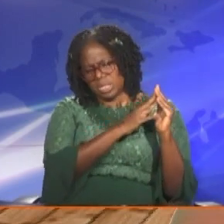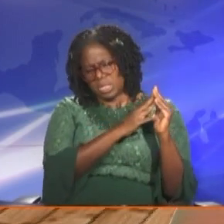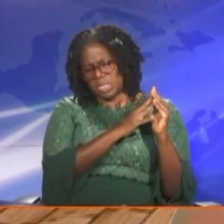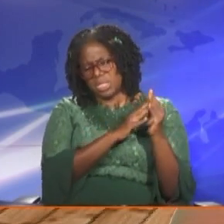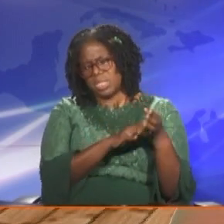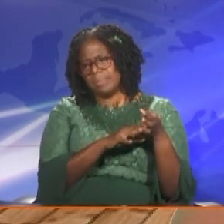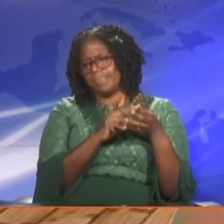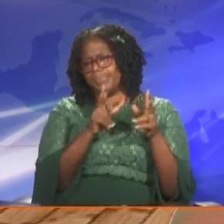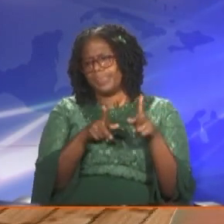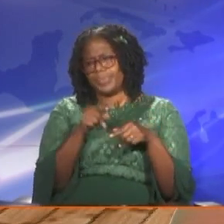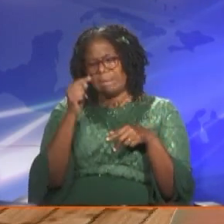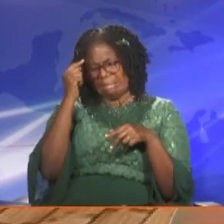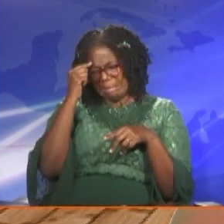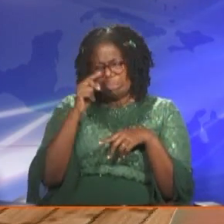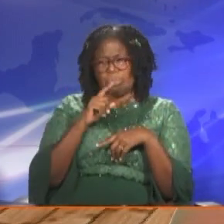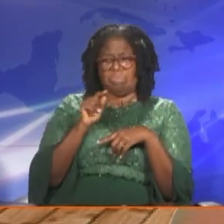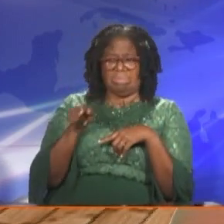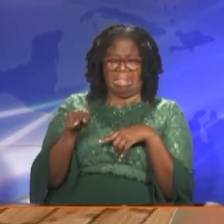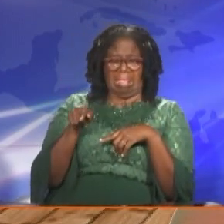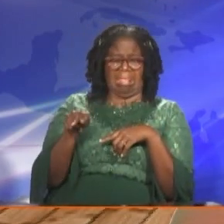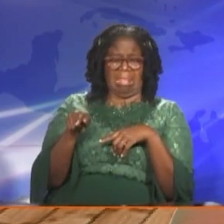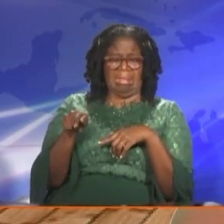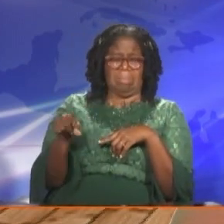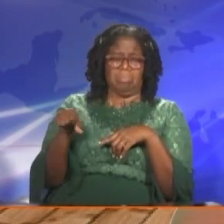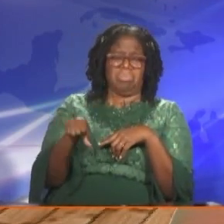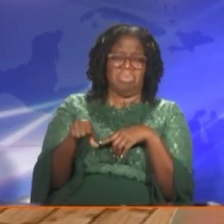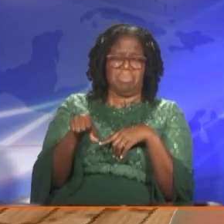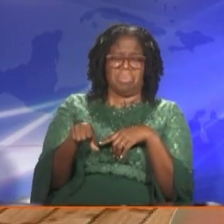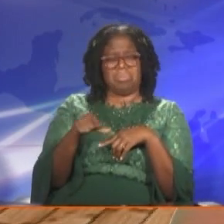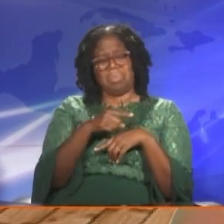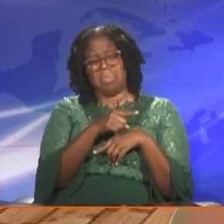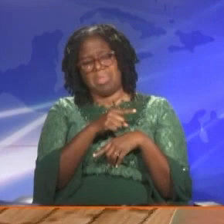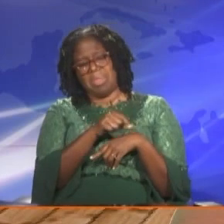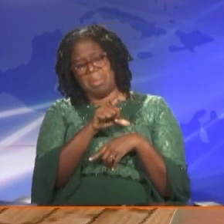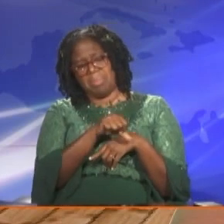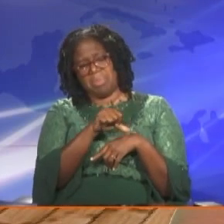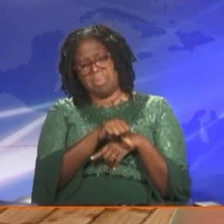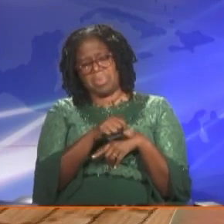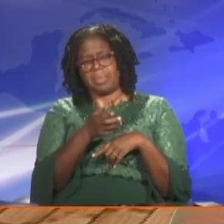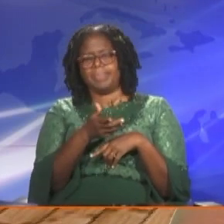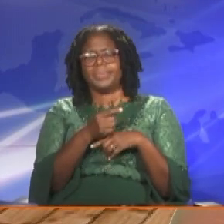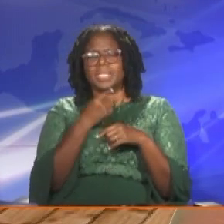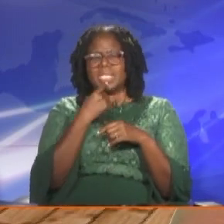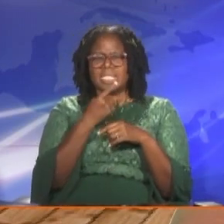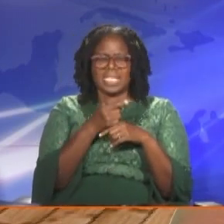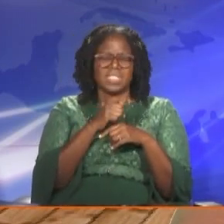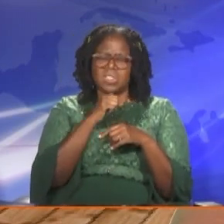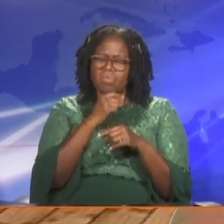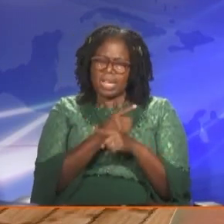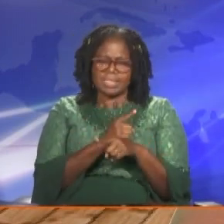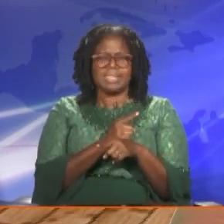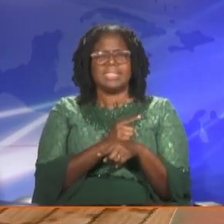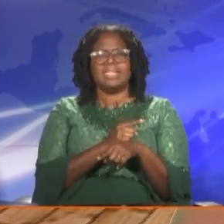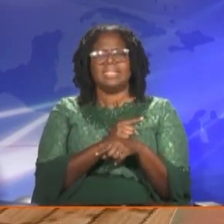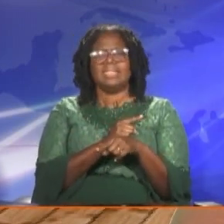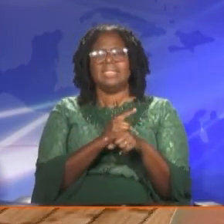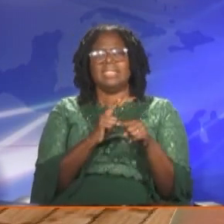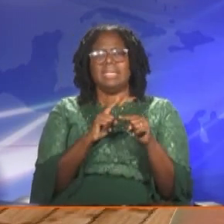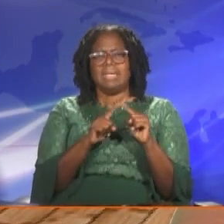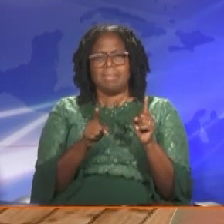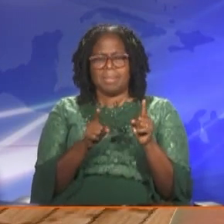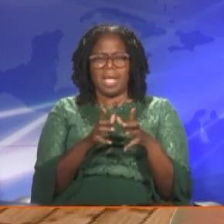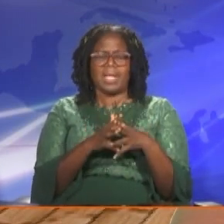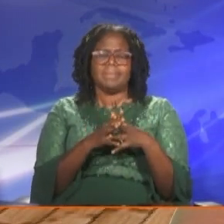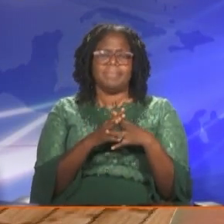wouldn't stigmatize the child, but knowing and having that idea where they're coming from, whether they are living in overcrowding